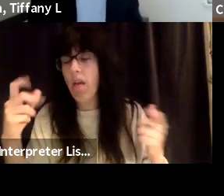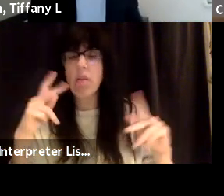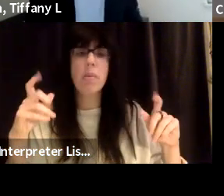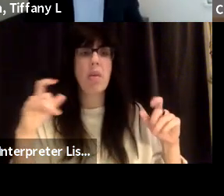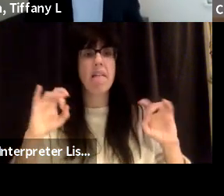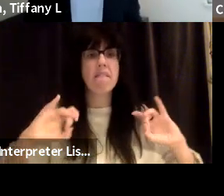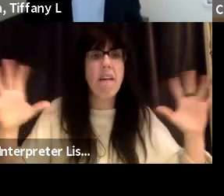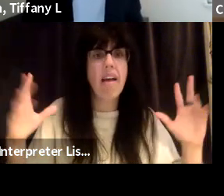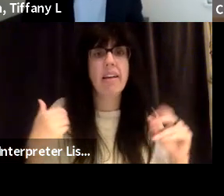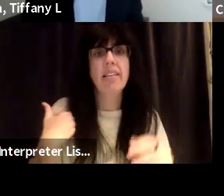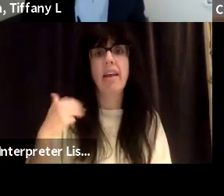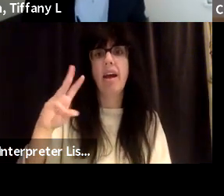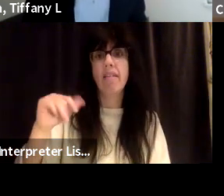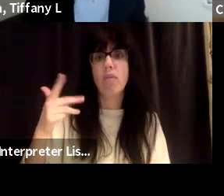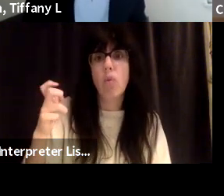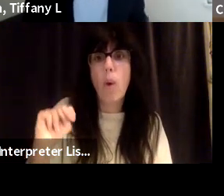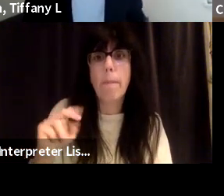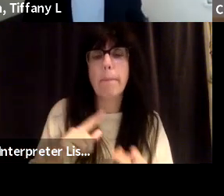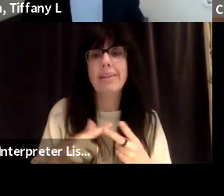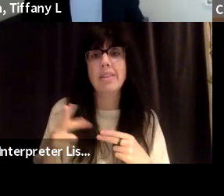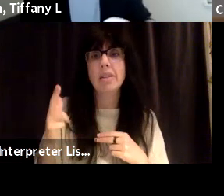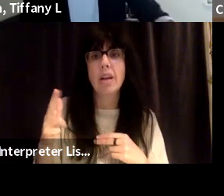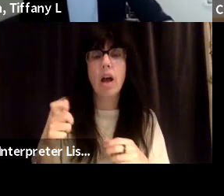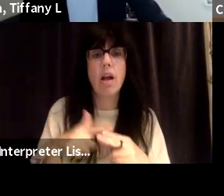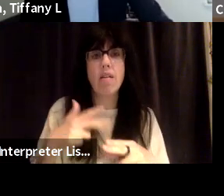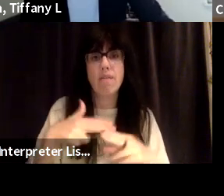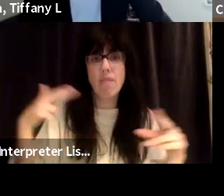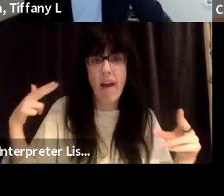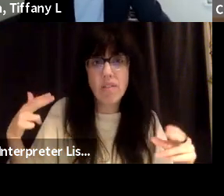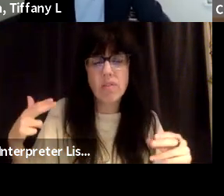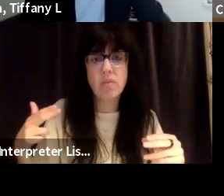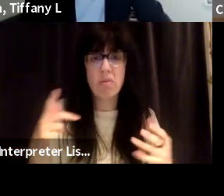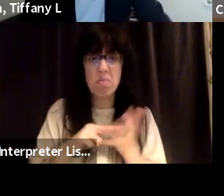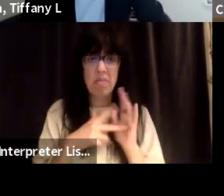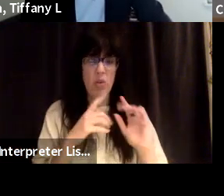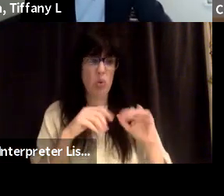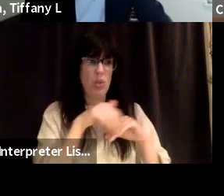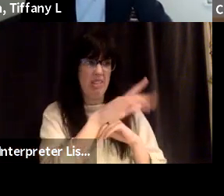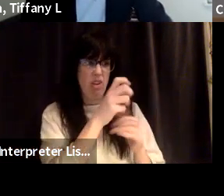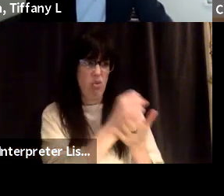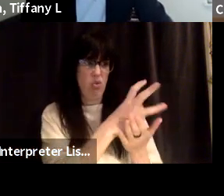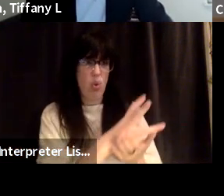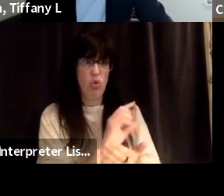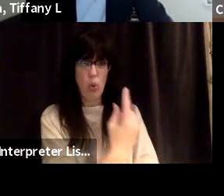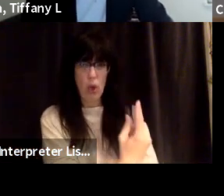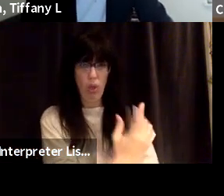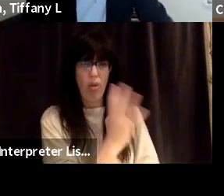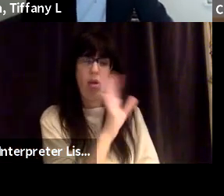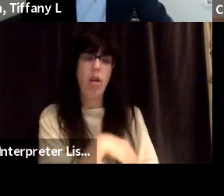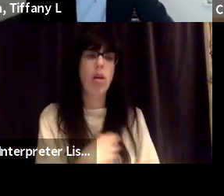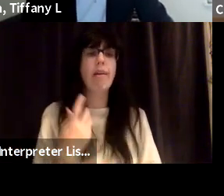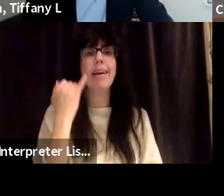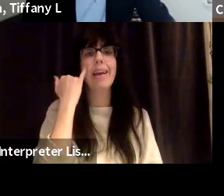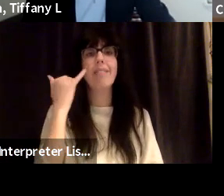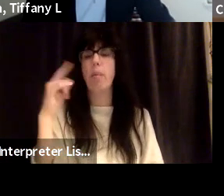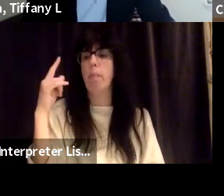have weapons, whether it be a gun or a knife. Don't tell me you're going to send a social worker. When a person has an illegal gun